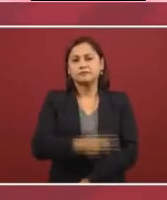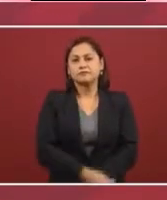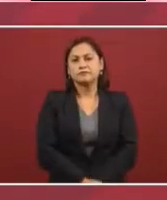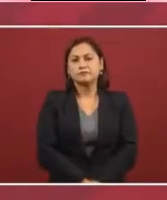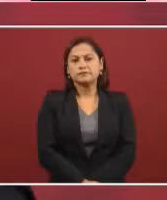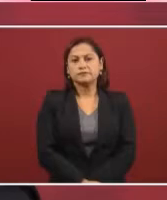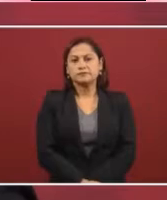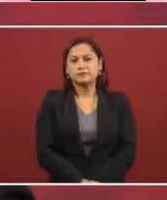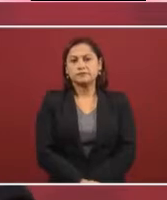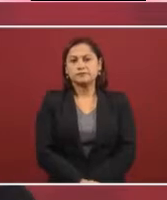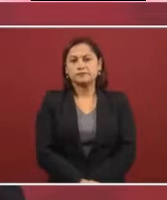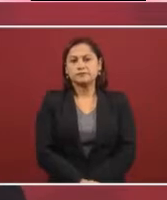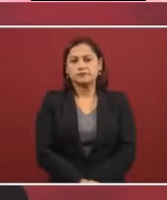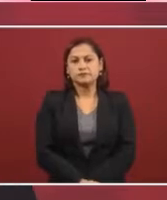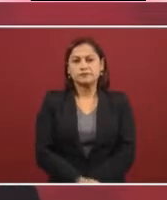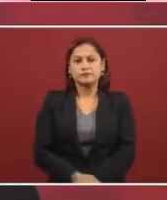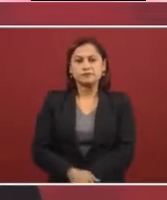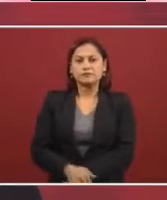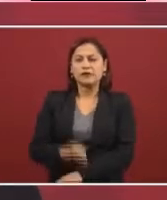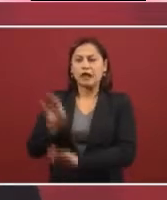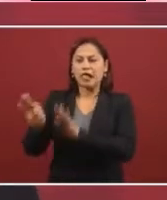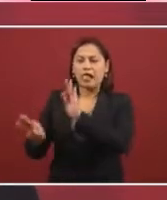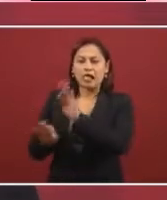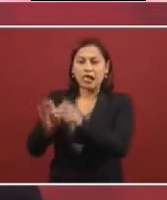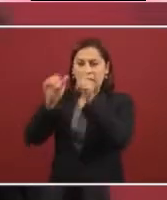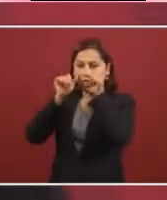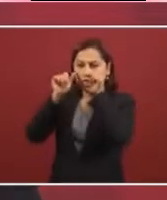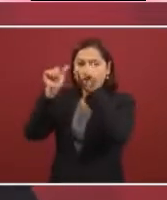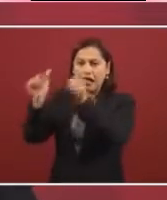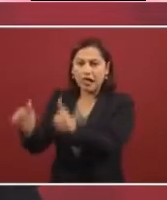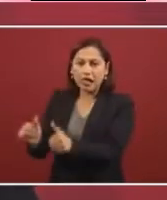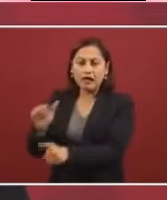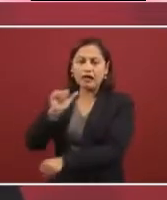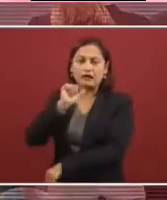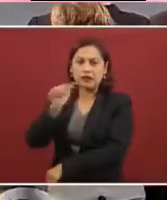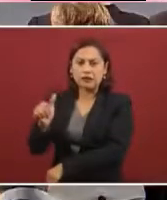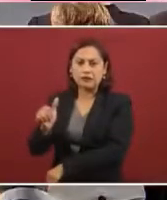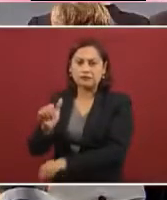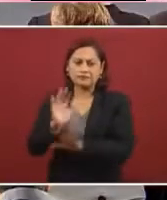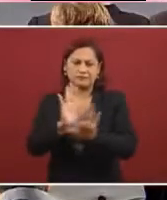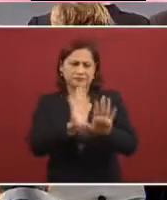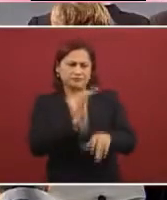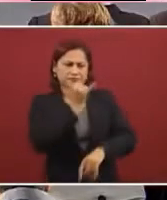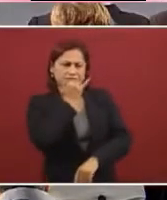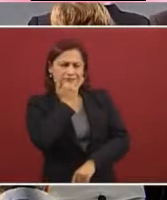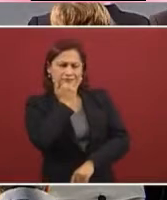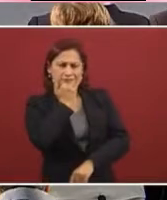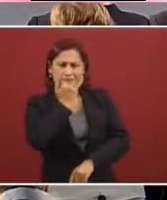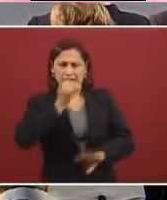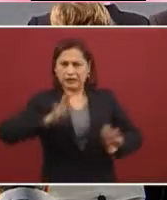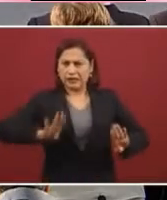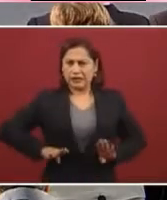not have any consideration for them. That is not Mexico.